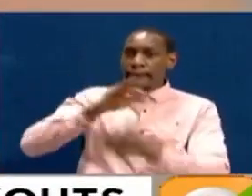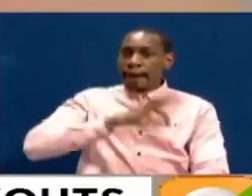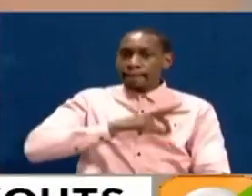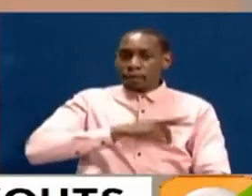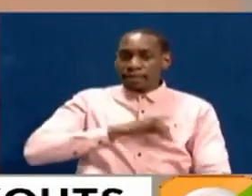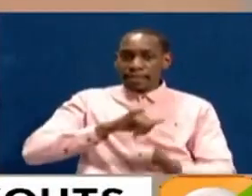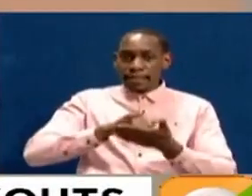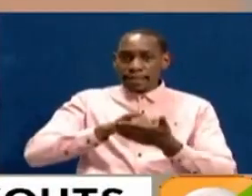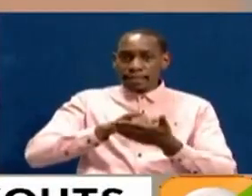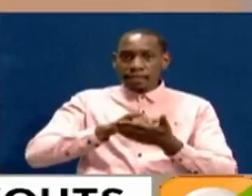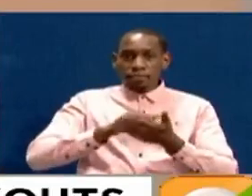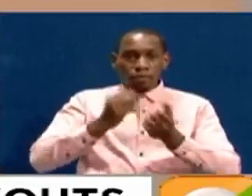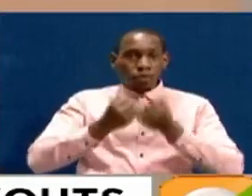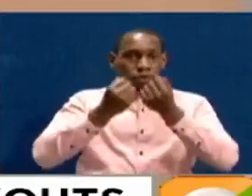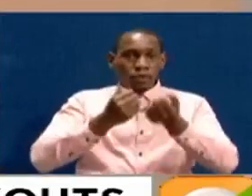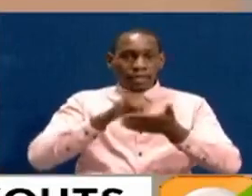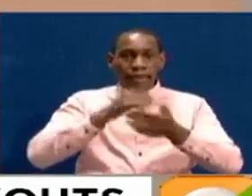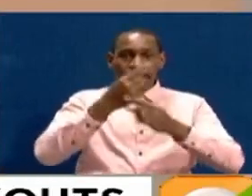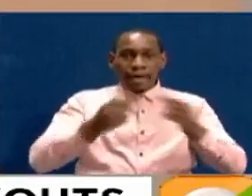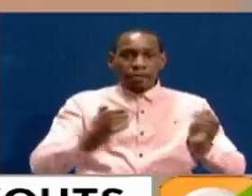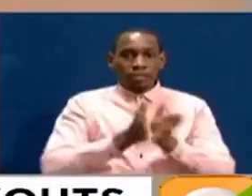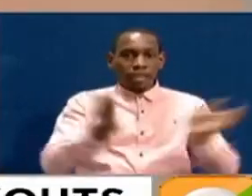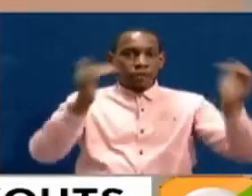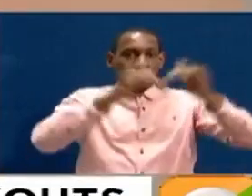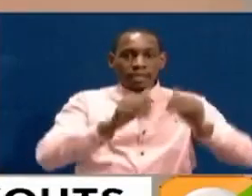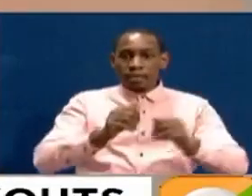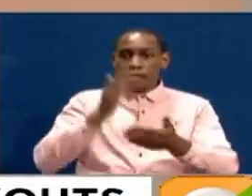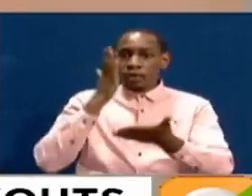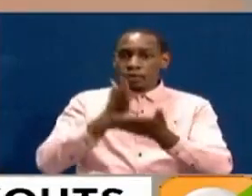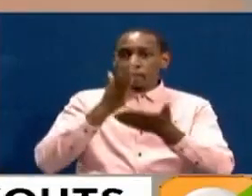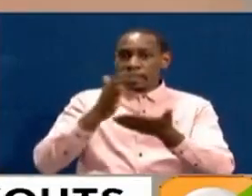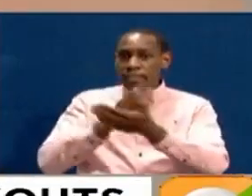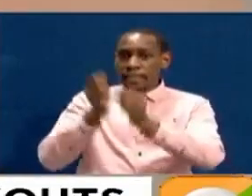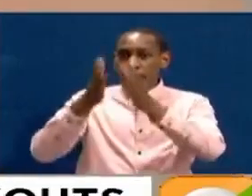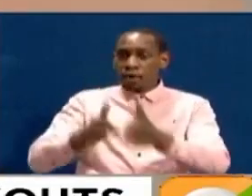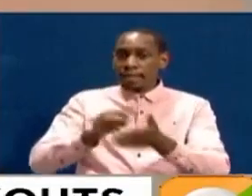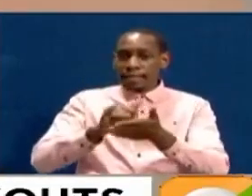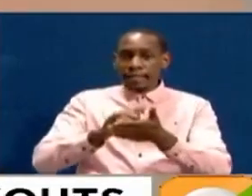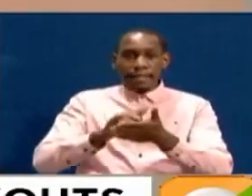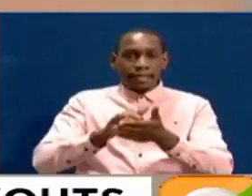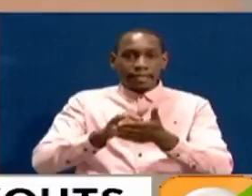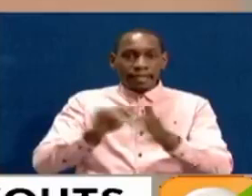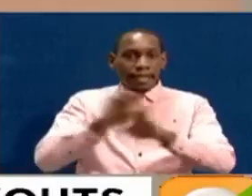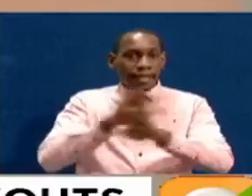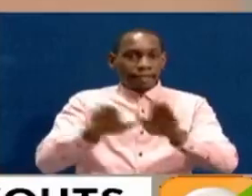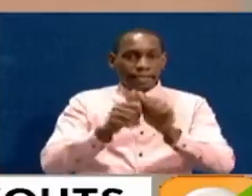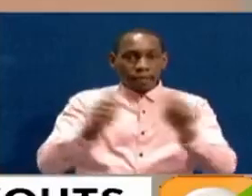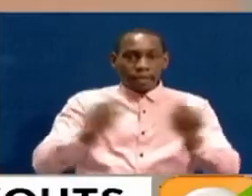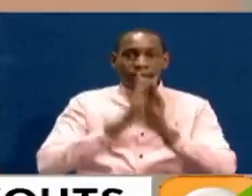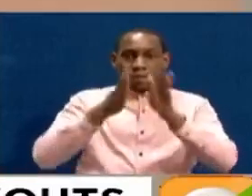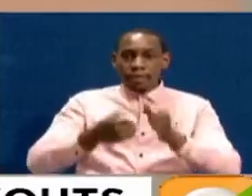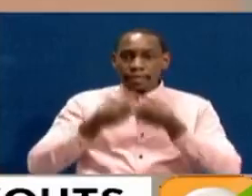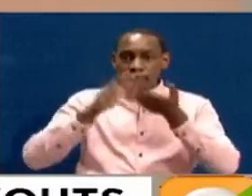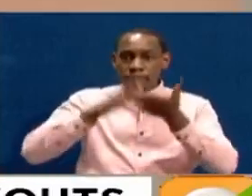profit, put up a brave face during its annual general meeting, assuring pensive shareholders that all was still well. Dennis